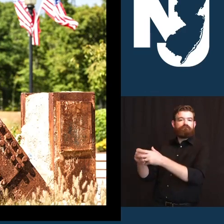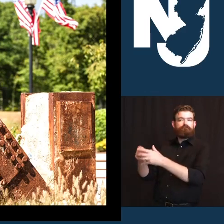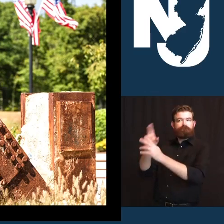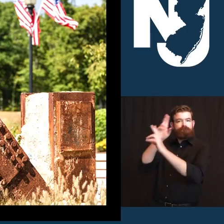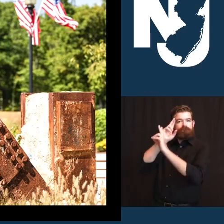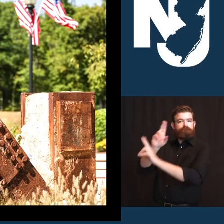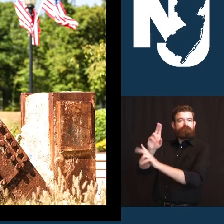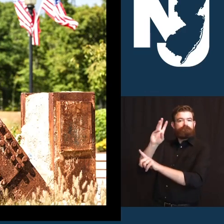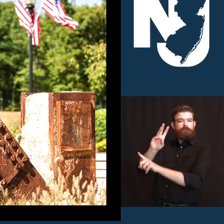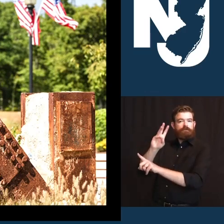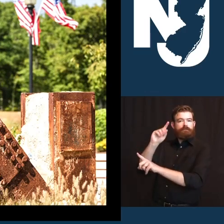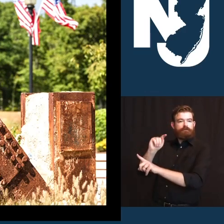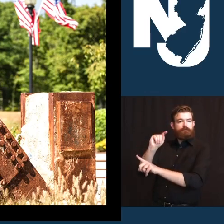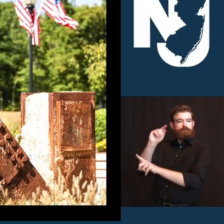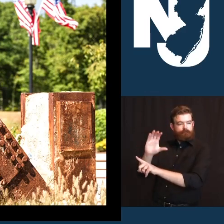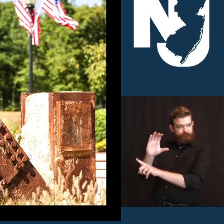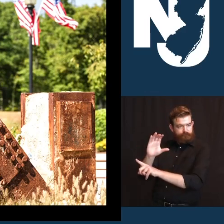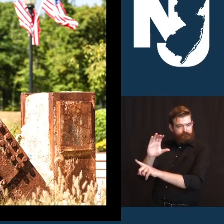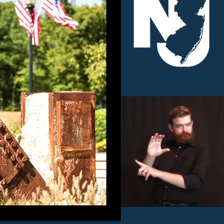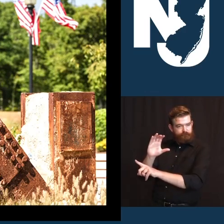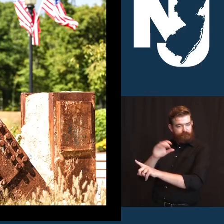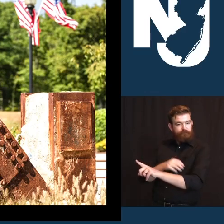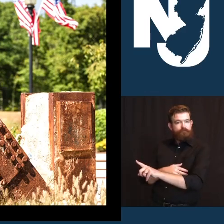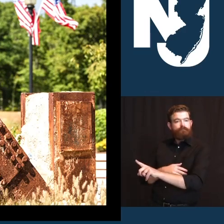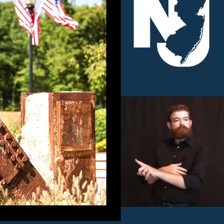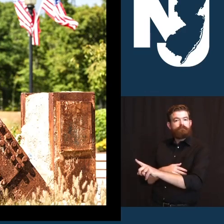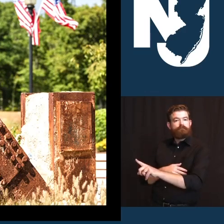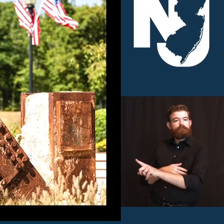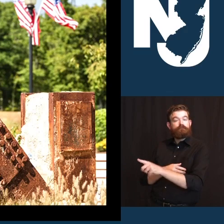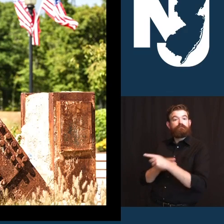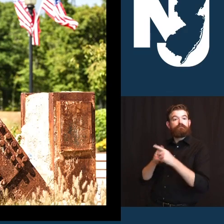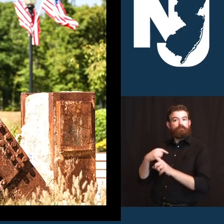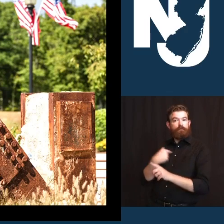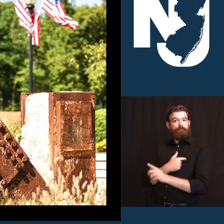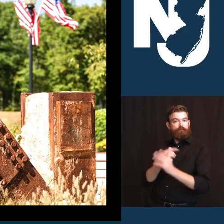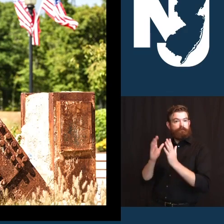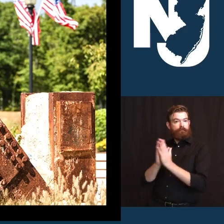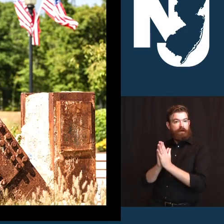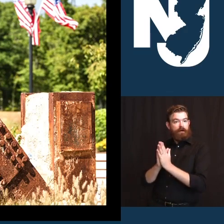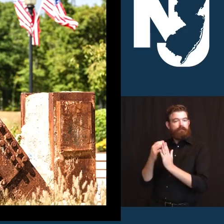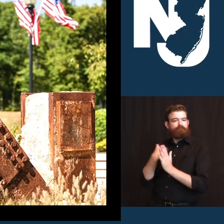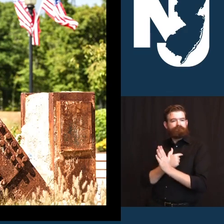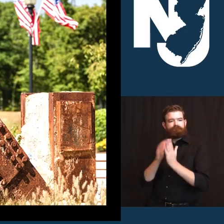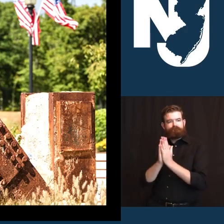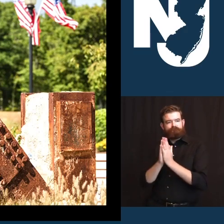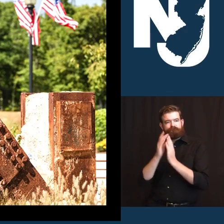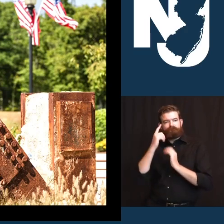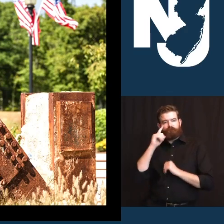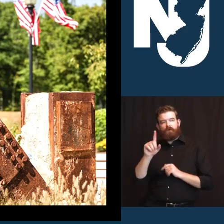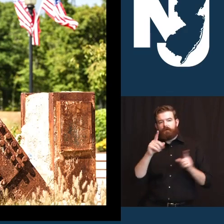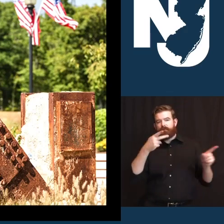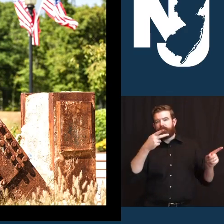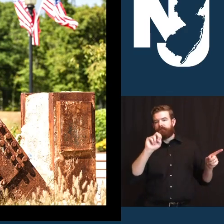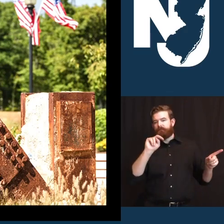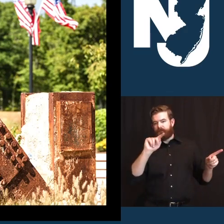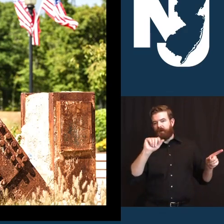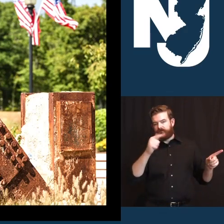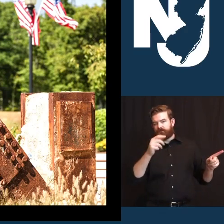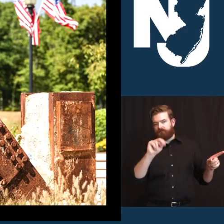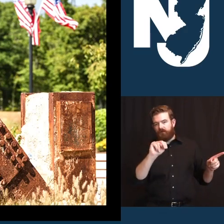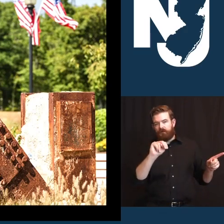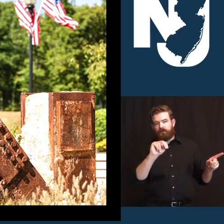prayers, we included the many others lost at the Pentagon, including colleagues of Sue's, and in Shanksville, Pennsylvania. As